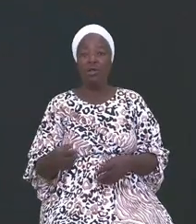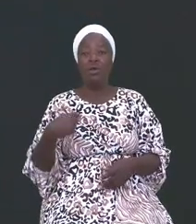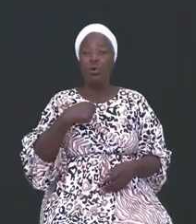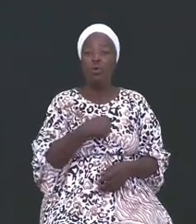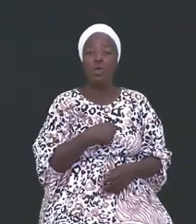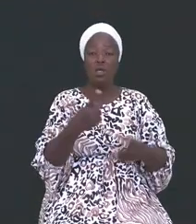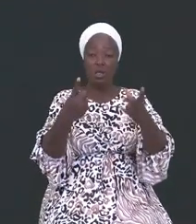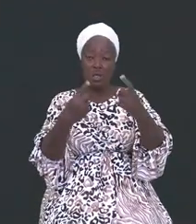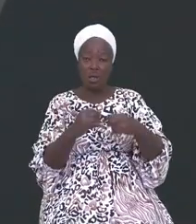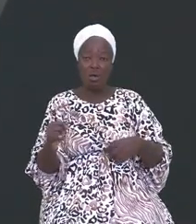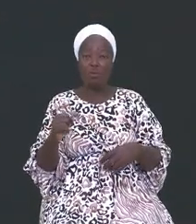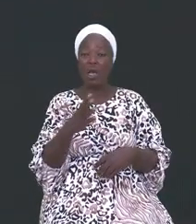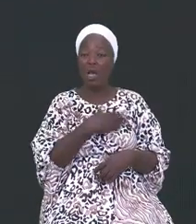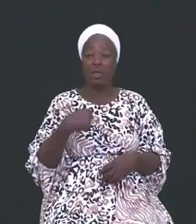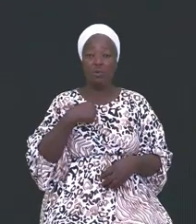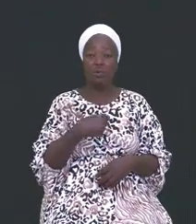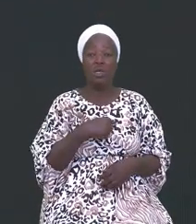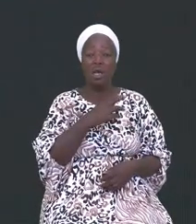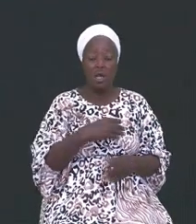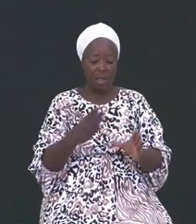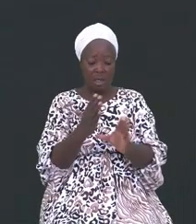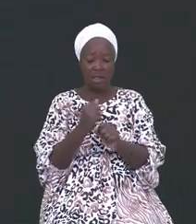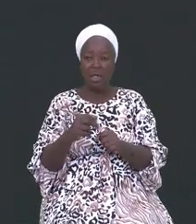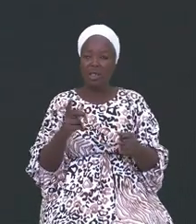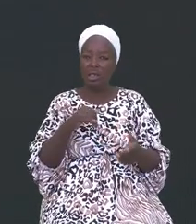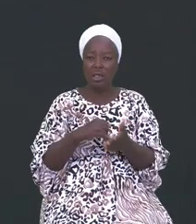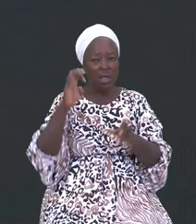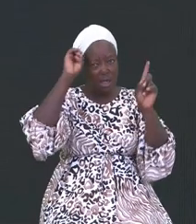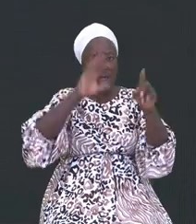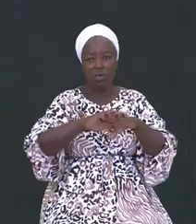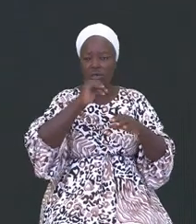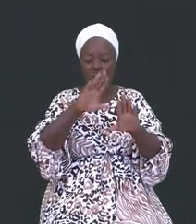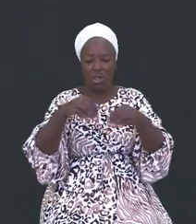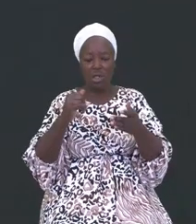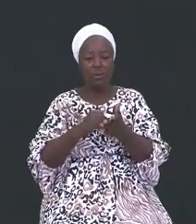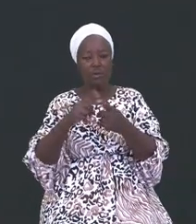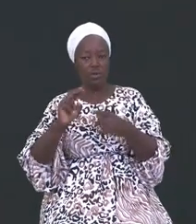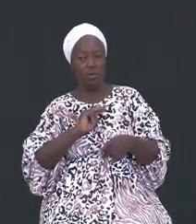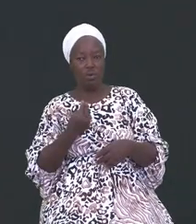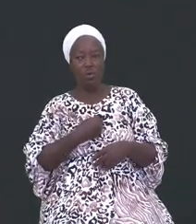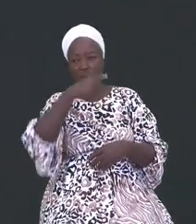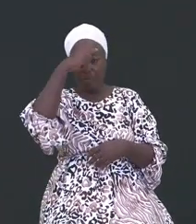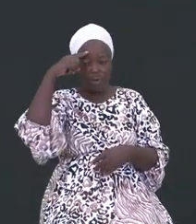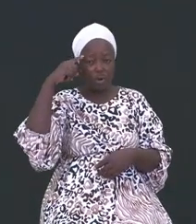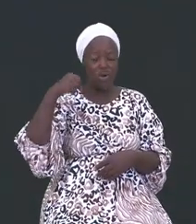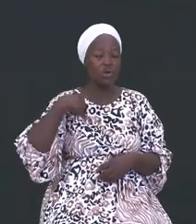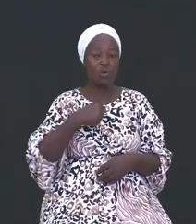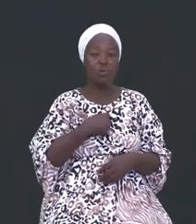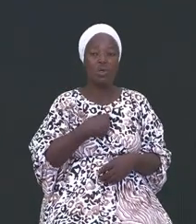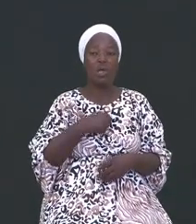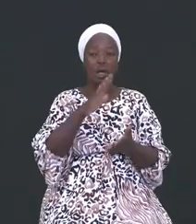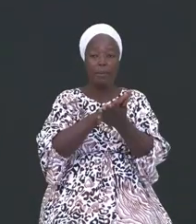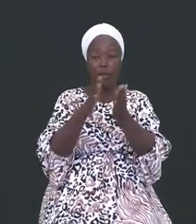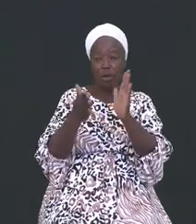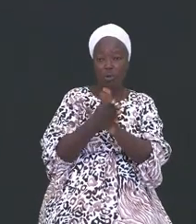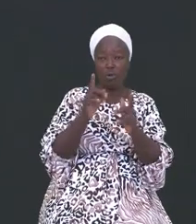come in and we are saved. He doesn't give it to us on the basis of we belong to this